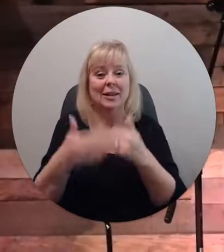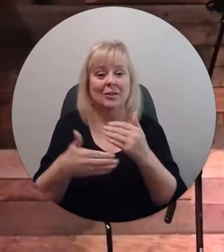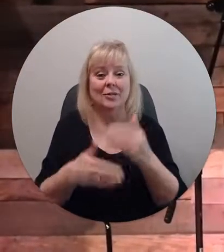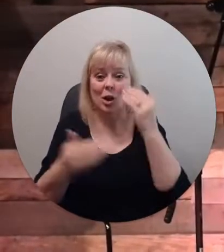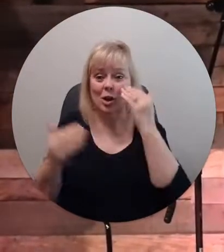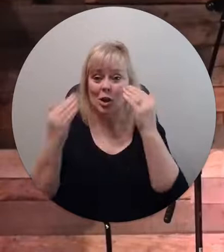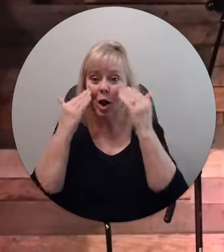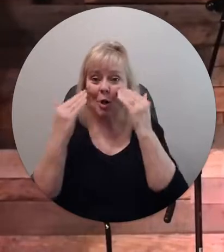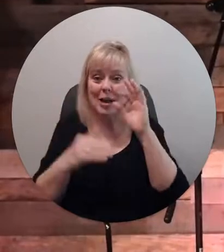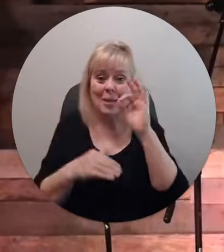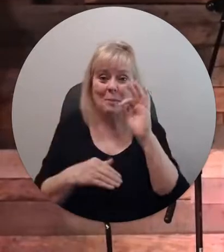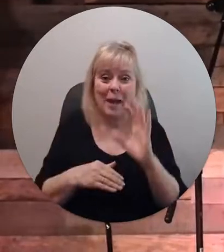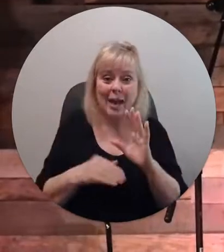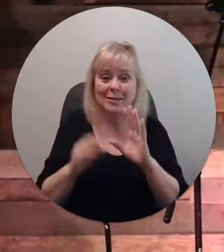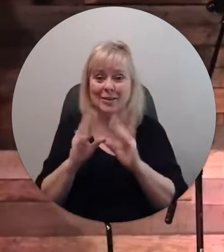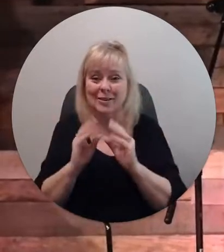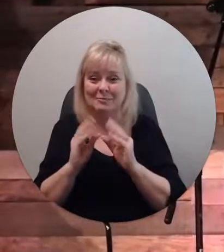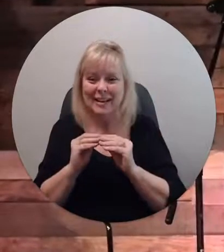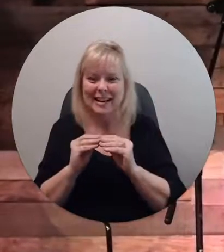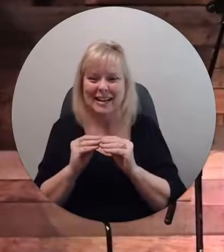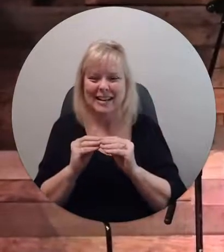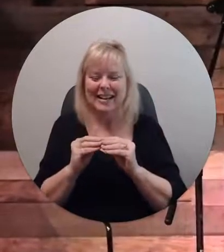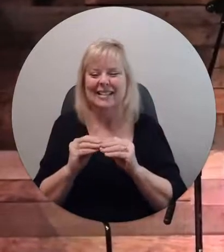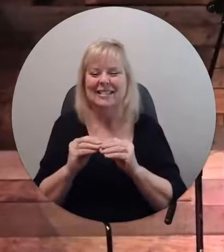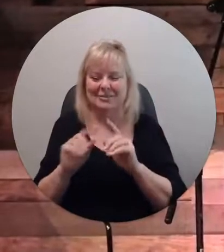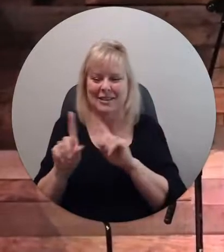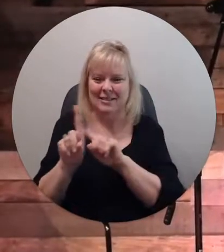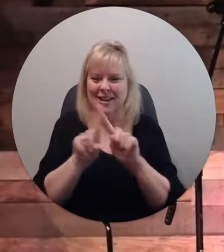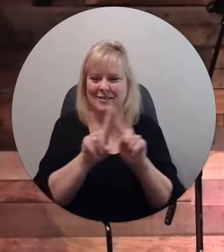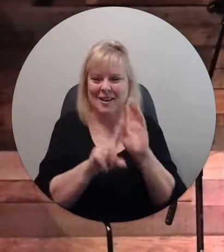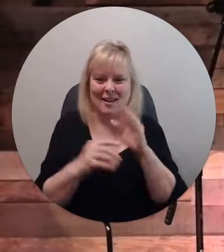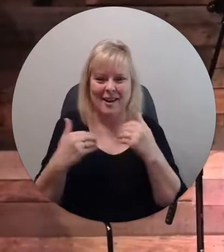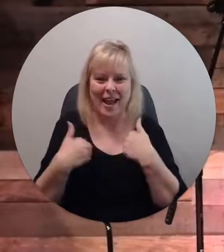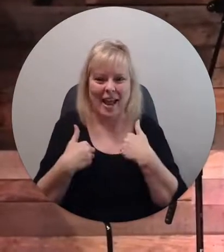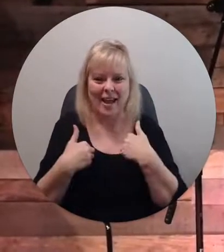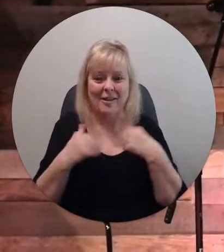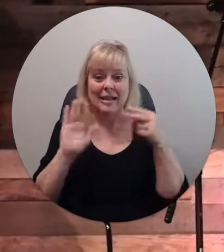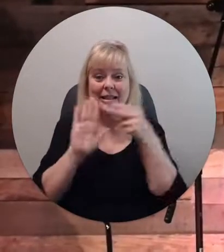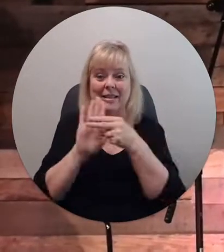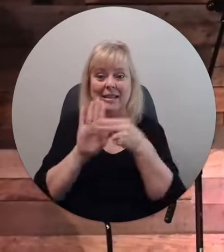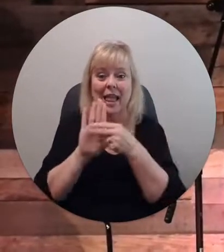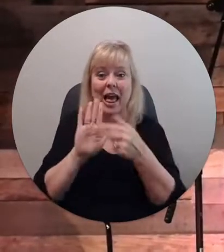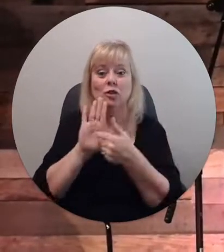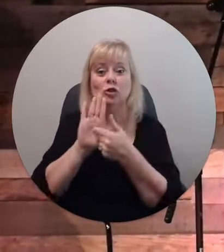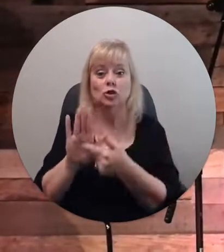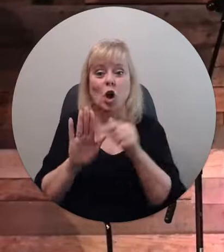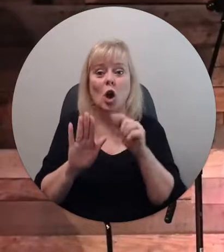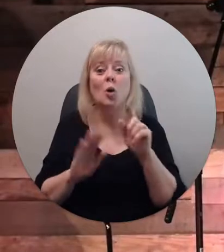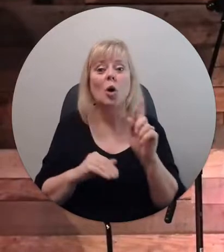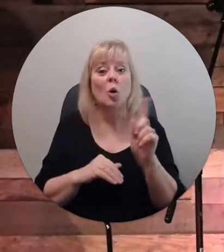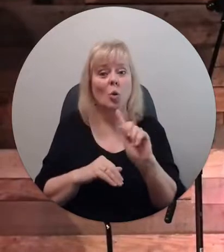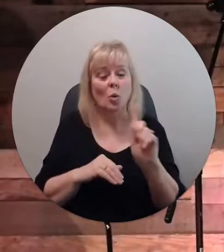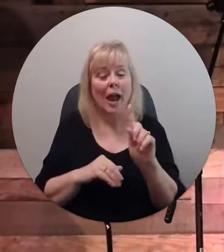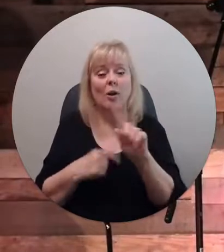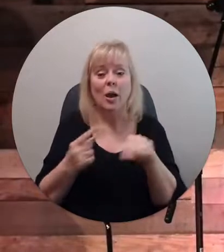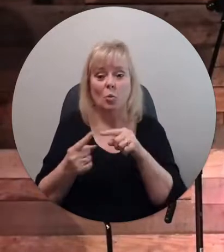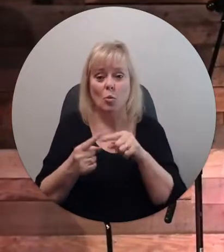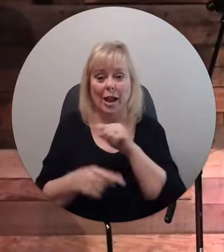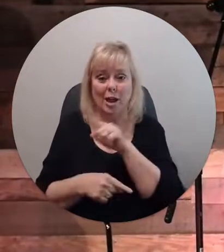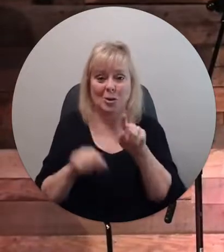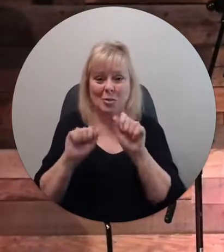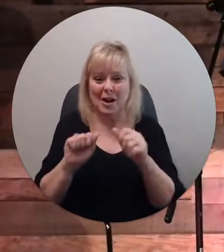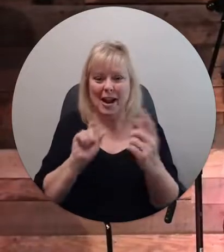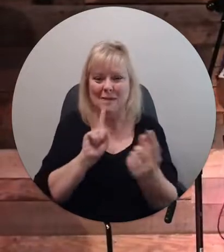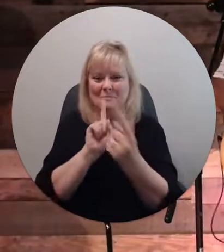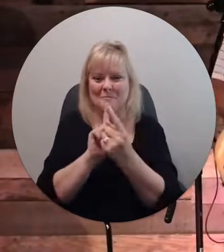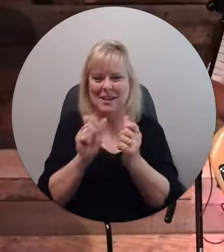conversations, and we'll be having some more of those. We've got slides up that show in the foyer. We've got them here. We hope that you'll come and